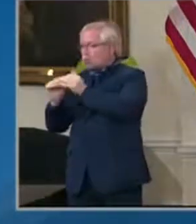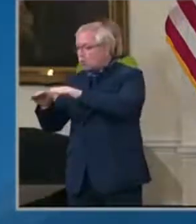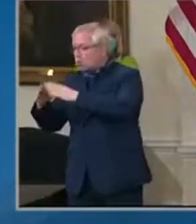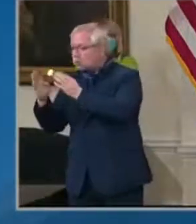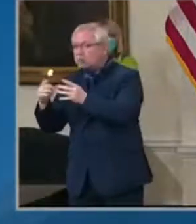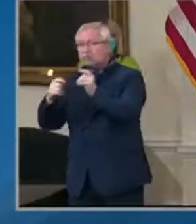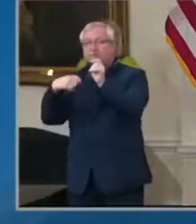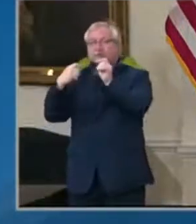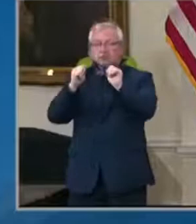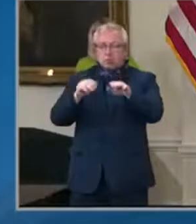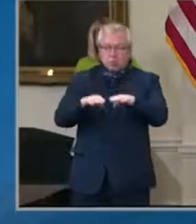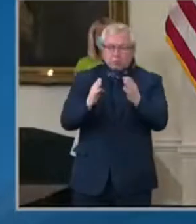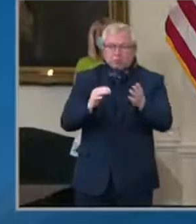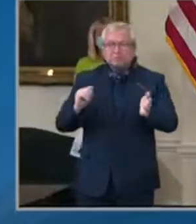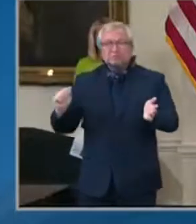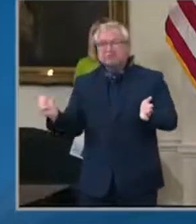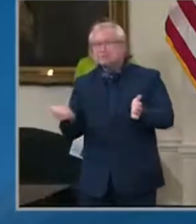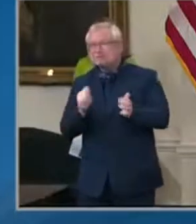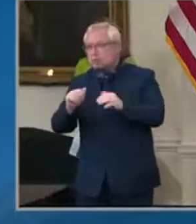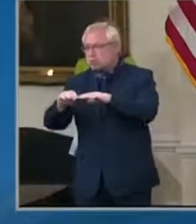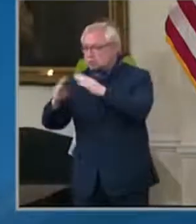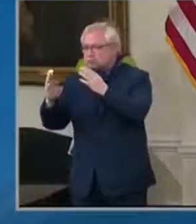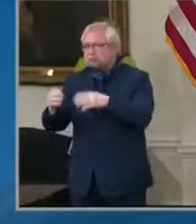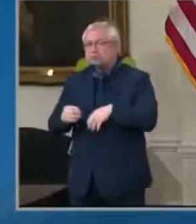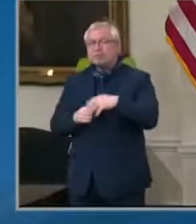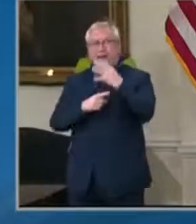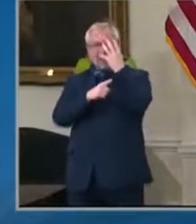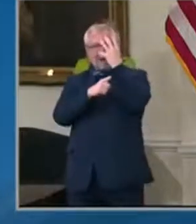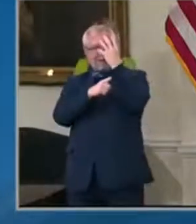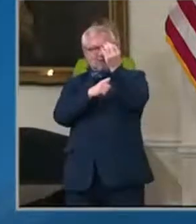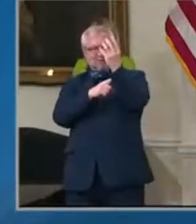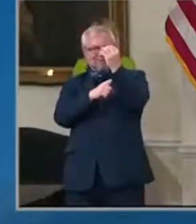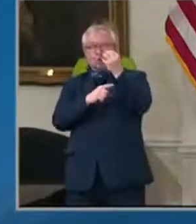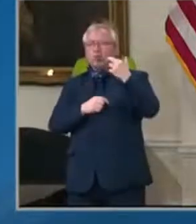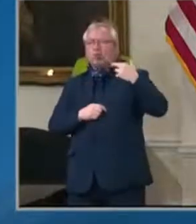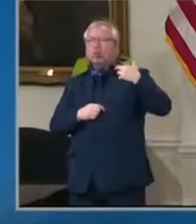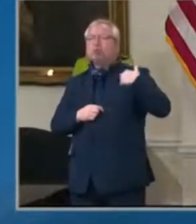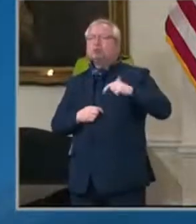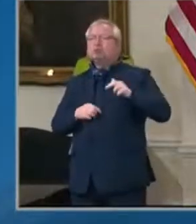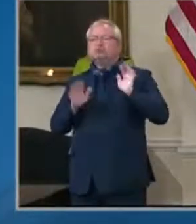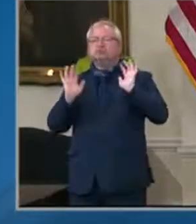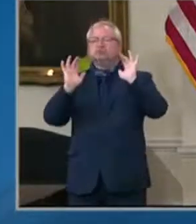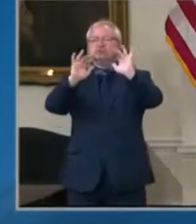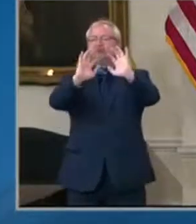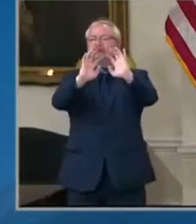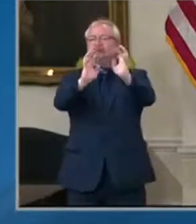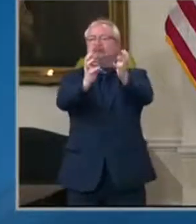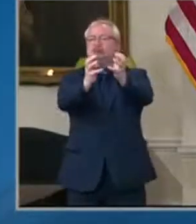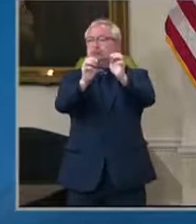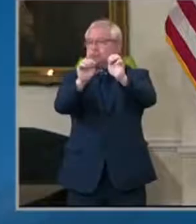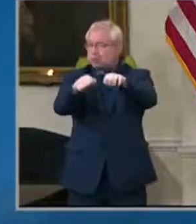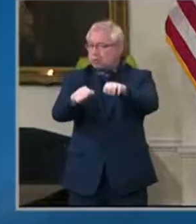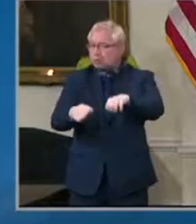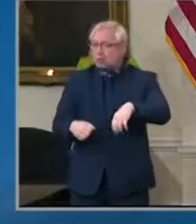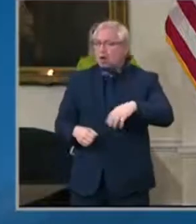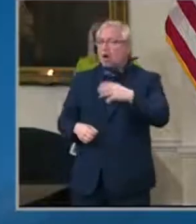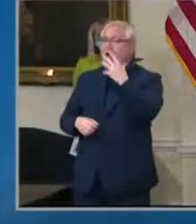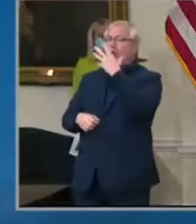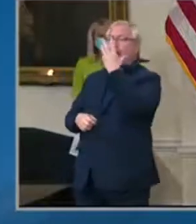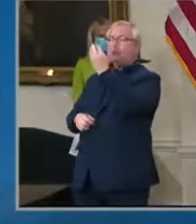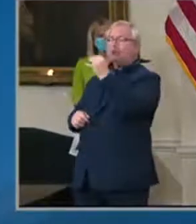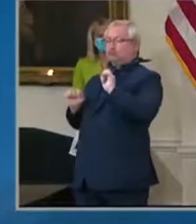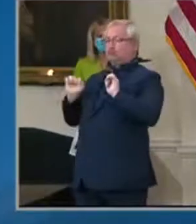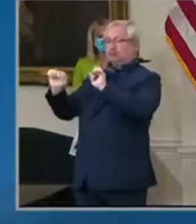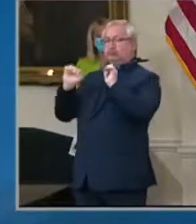tennis, outdoor religious activities, along with outdoor fitness and gym classes, and the resumption